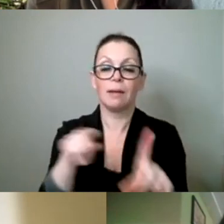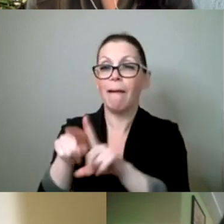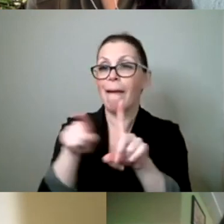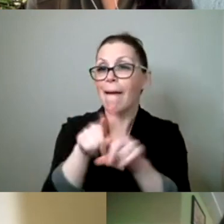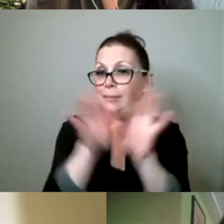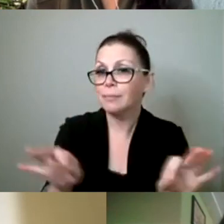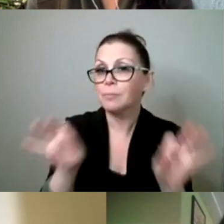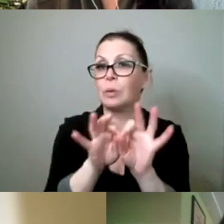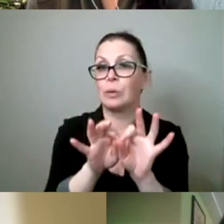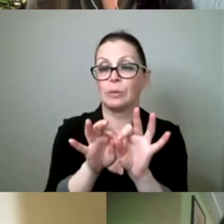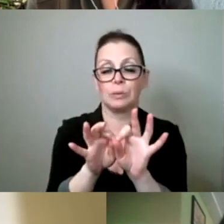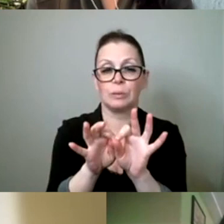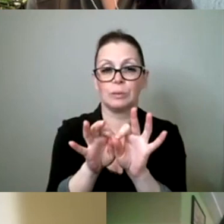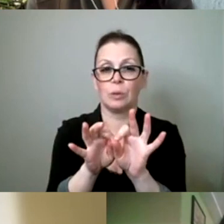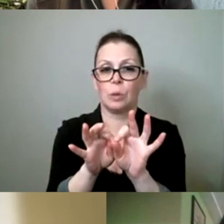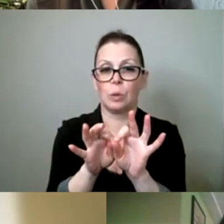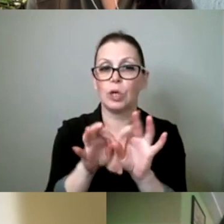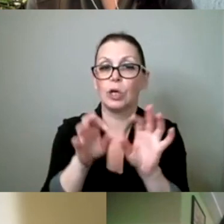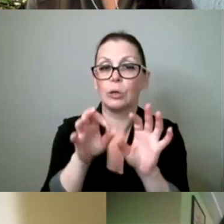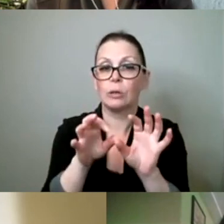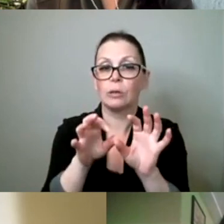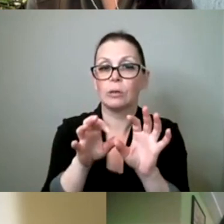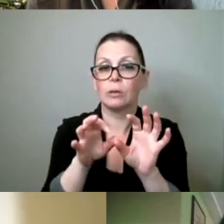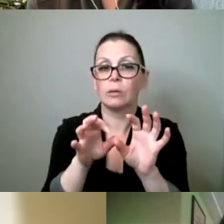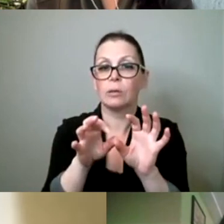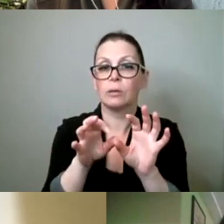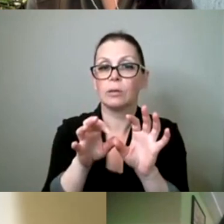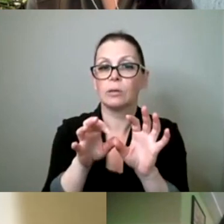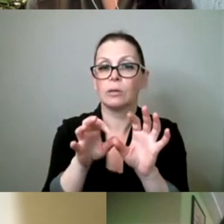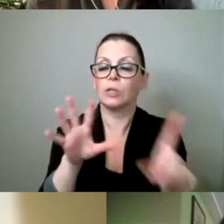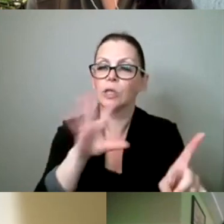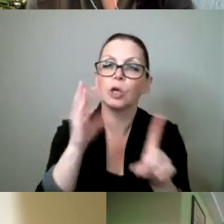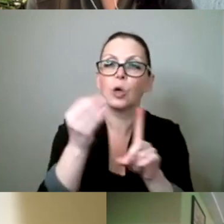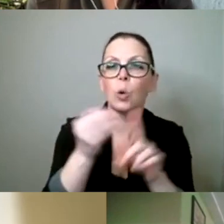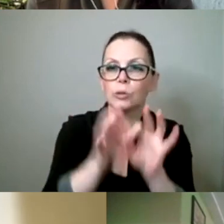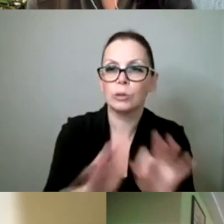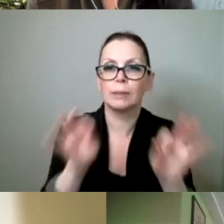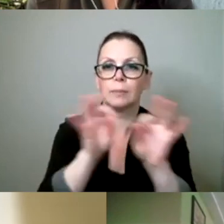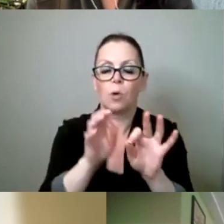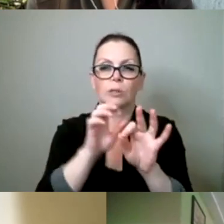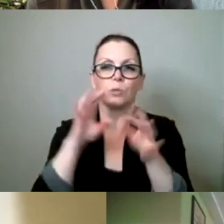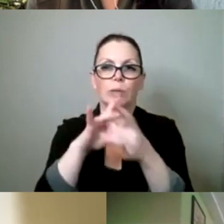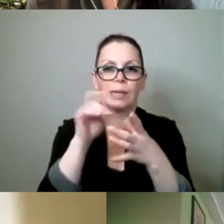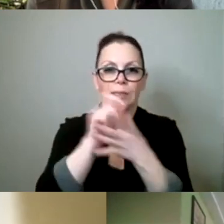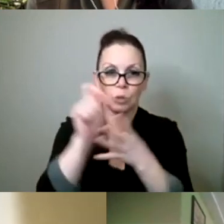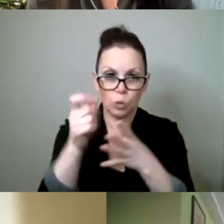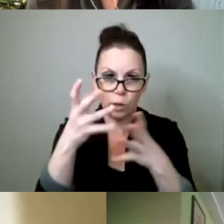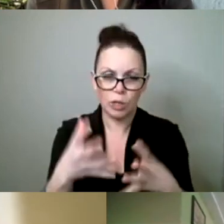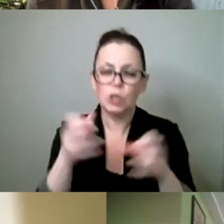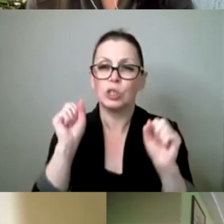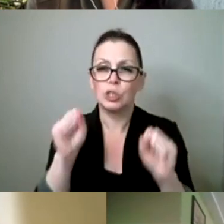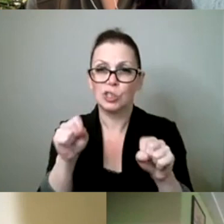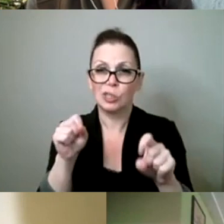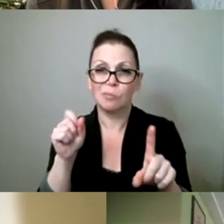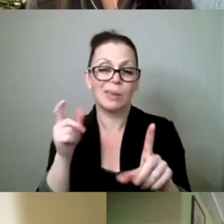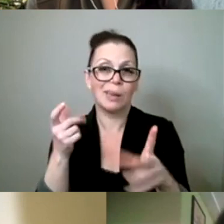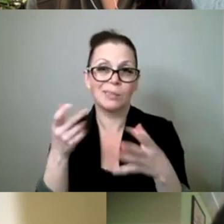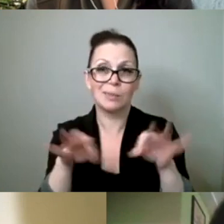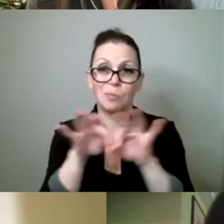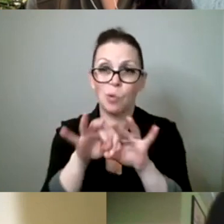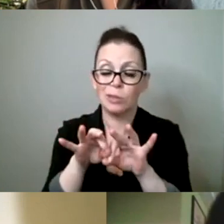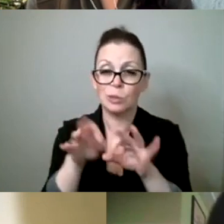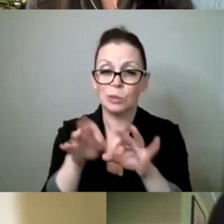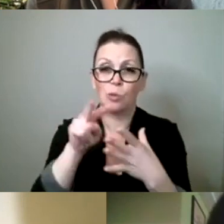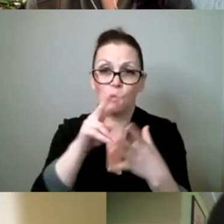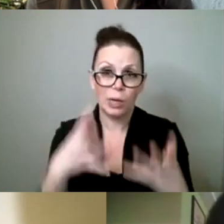relevant, should be where the cultural significance of the writer is relevant to the reader,